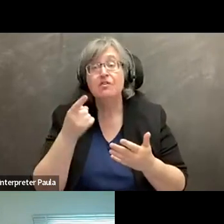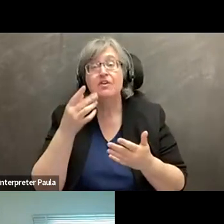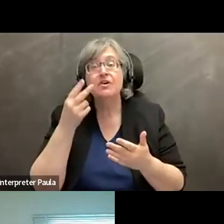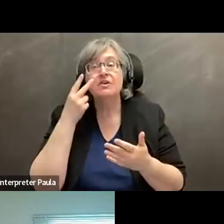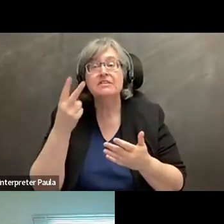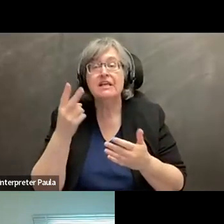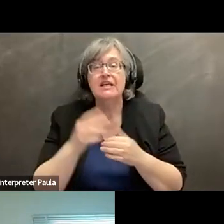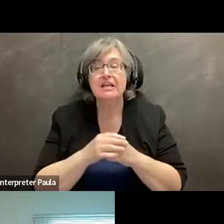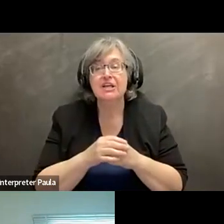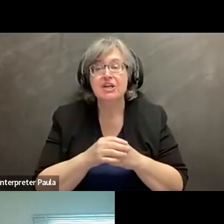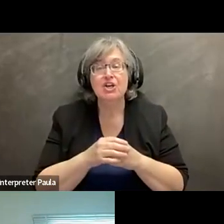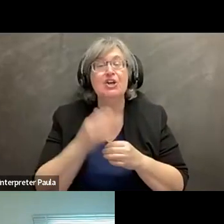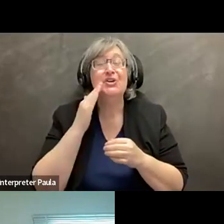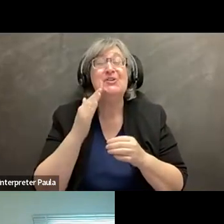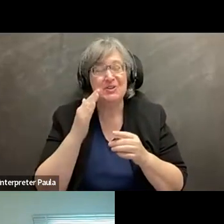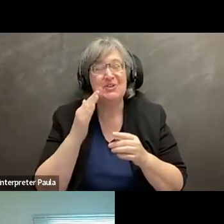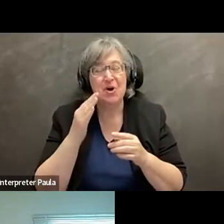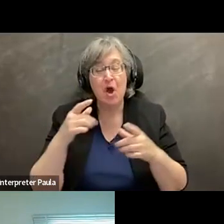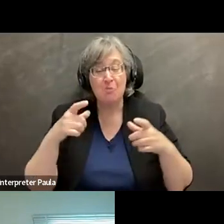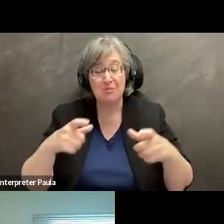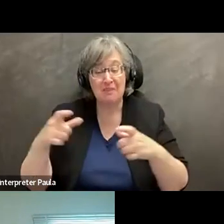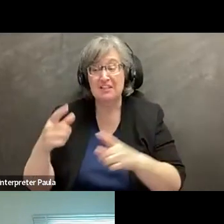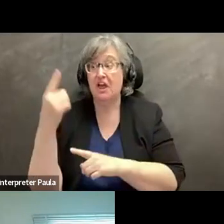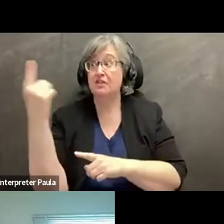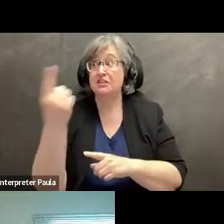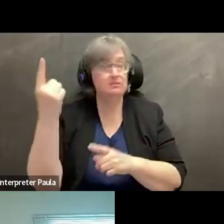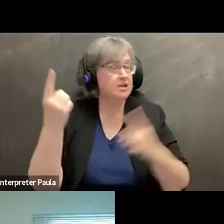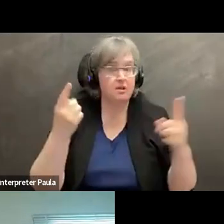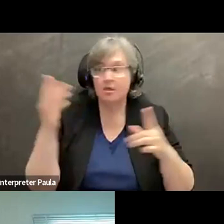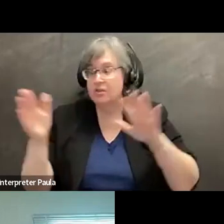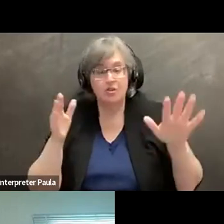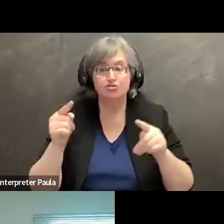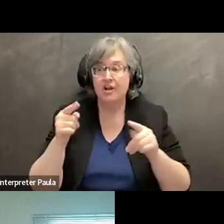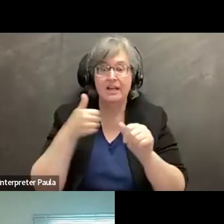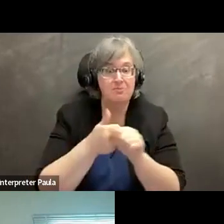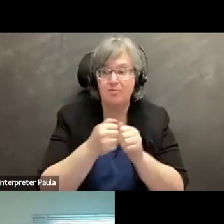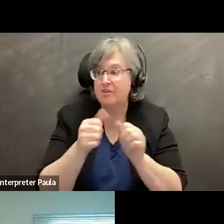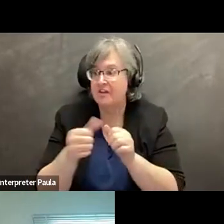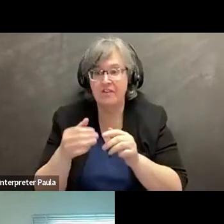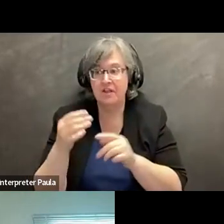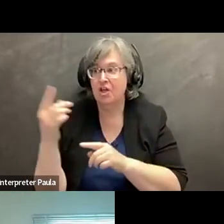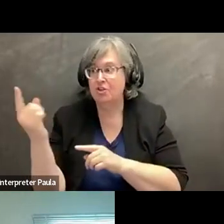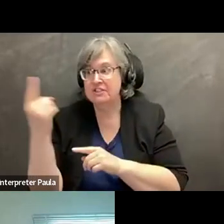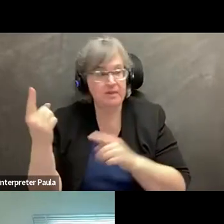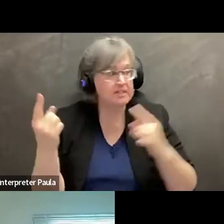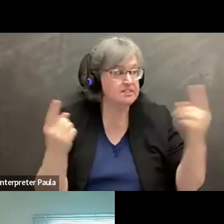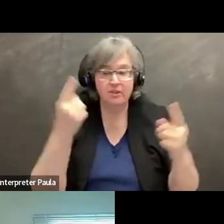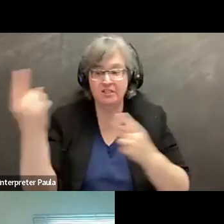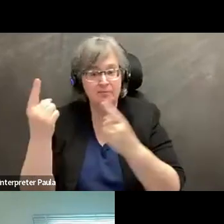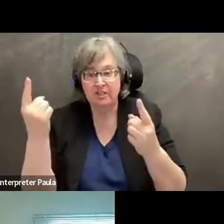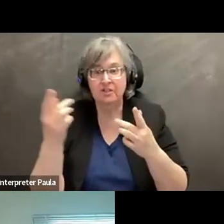where it's like they're spinning plates on sticks, it really is like that for survivors, where it's not only are